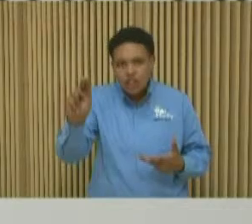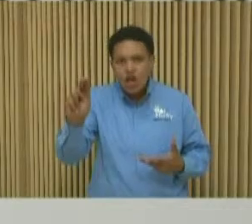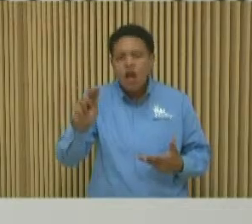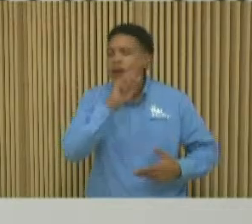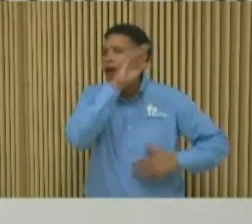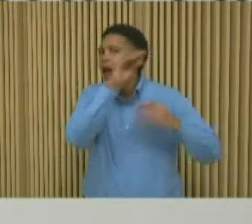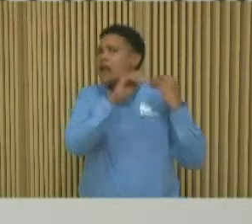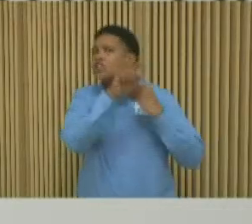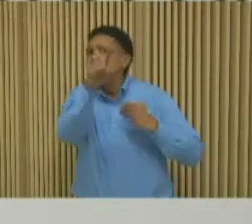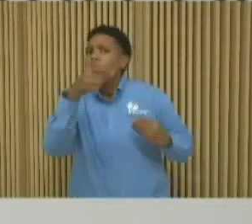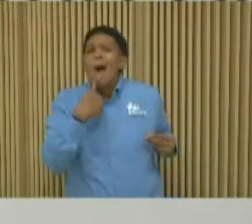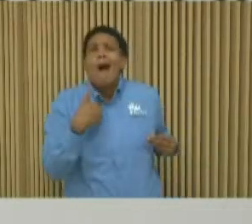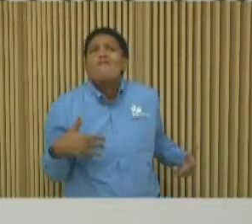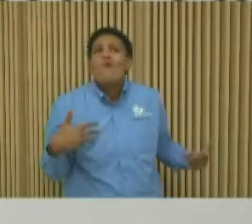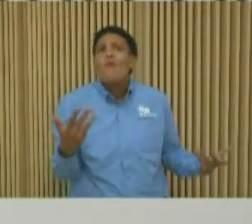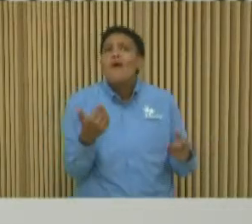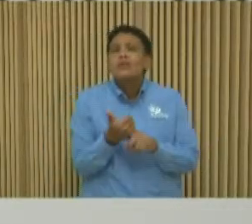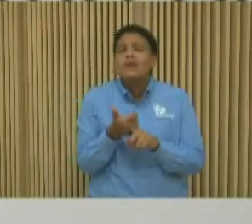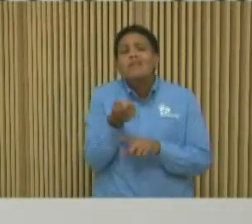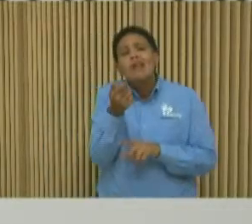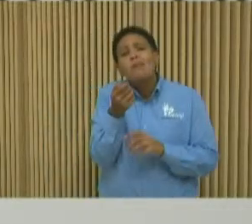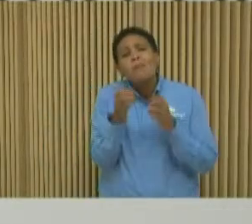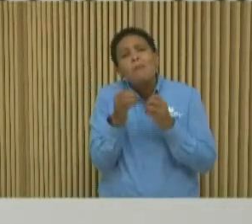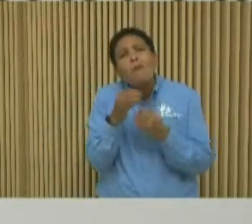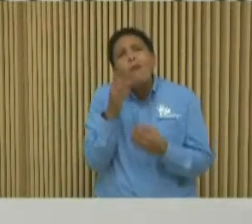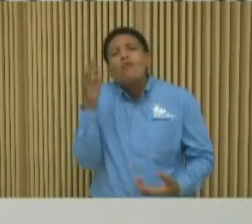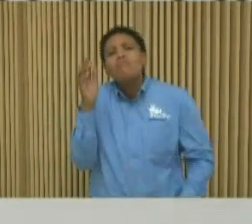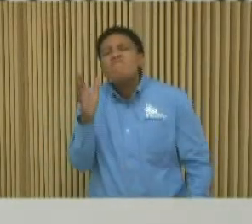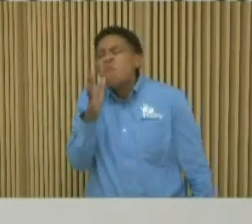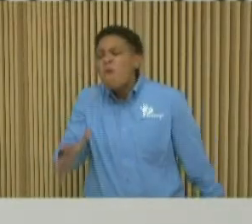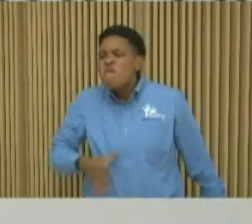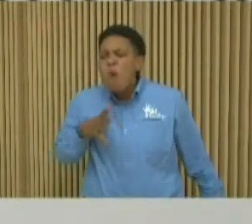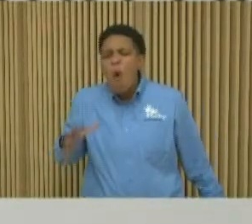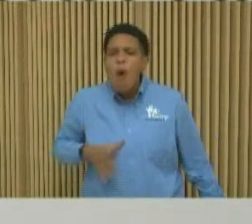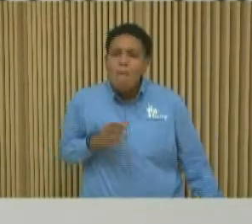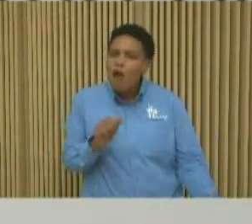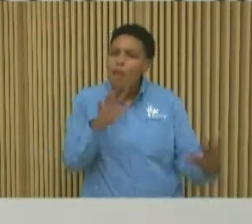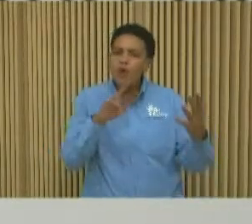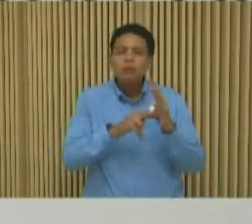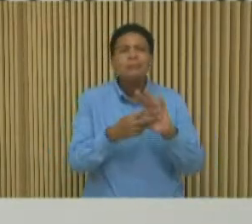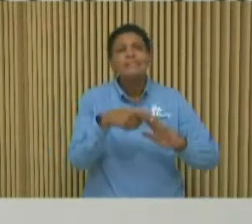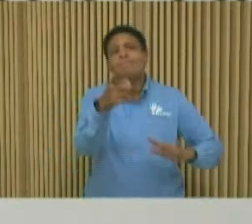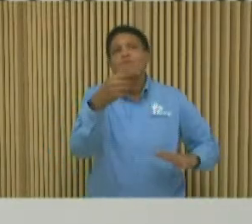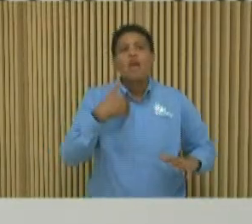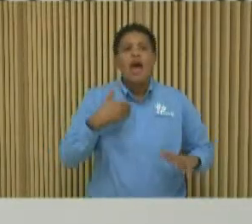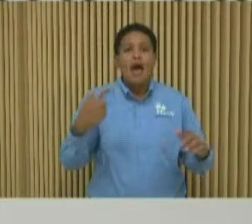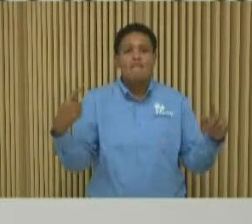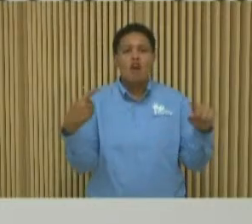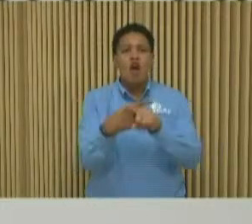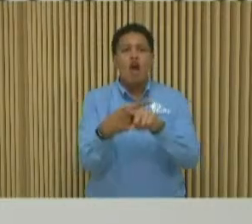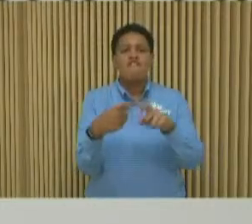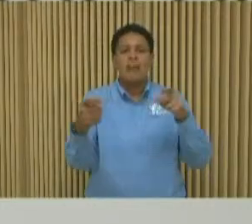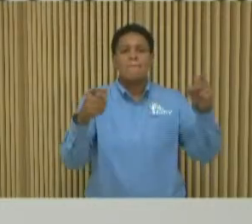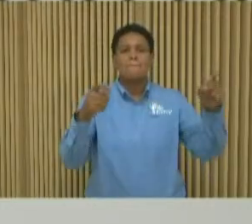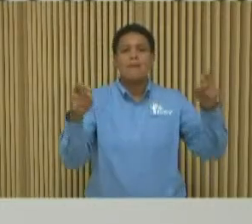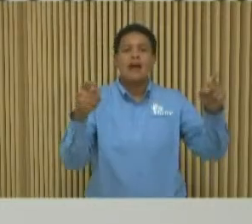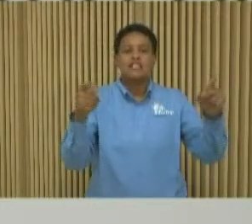have a little bit more informal approach where you'll have a conflict